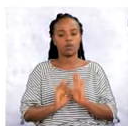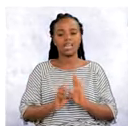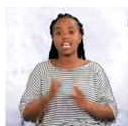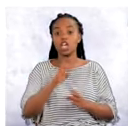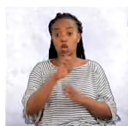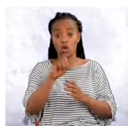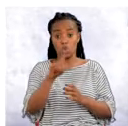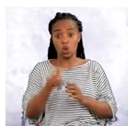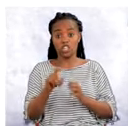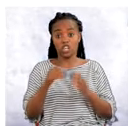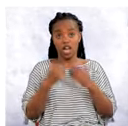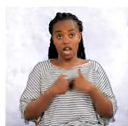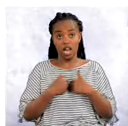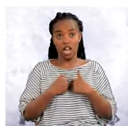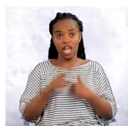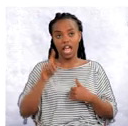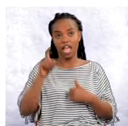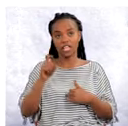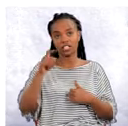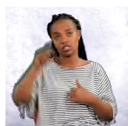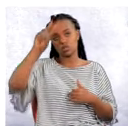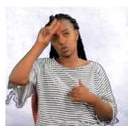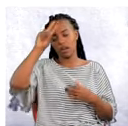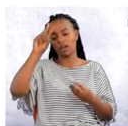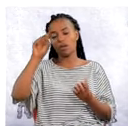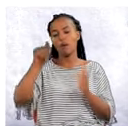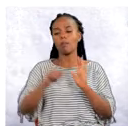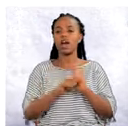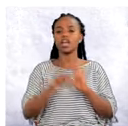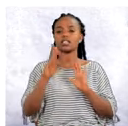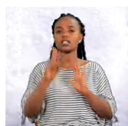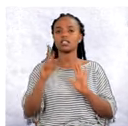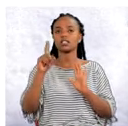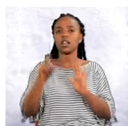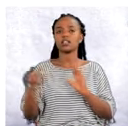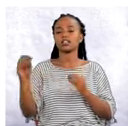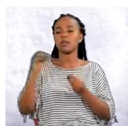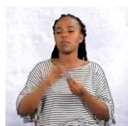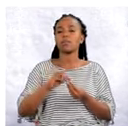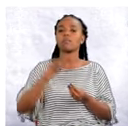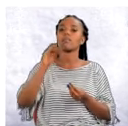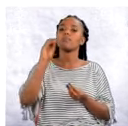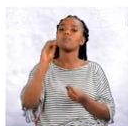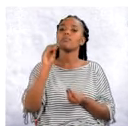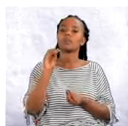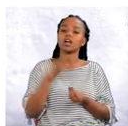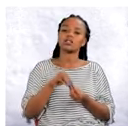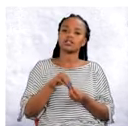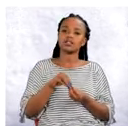equation x squared minus 6x